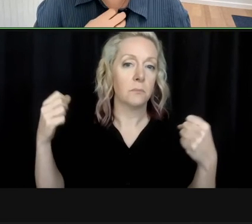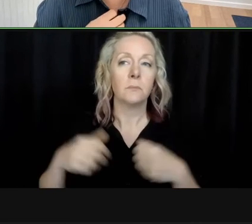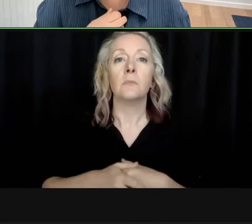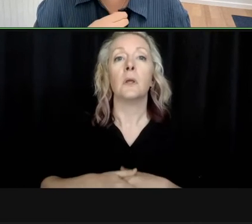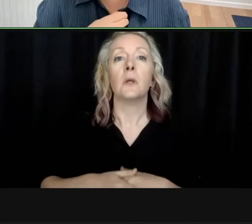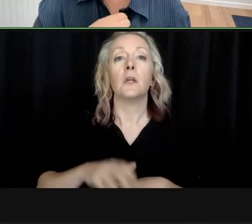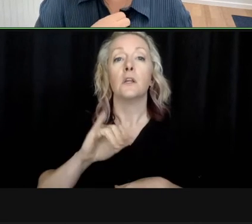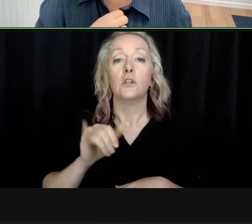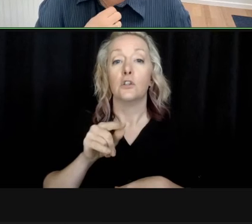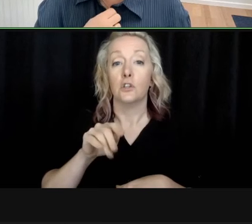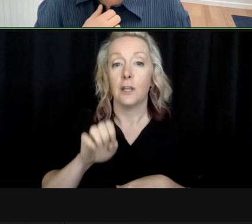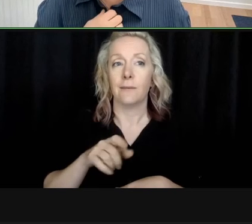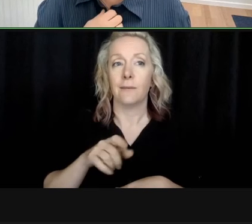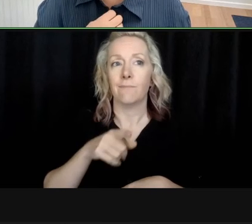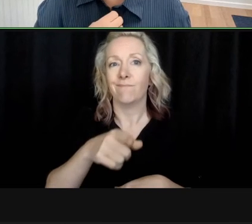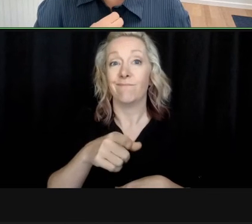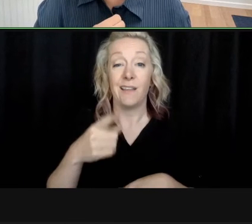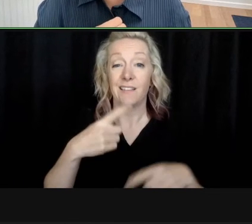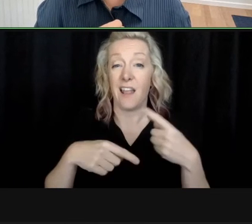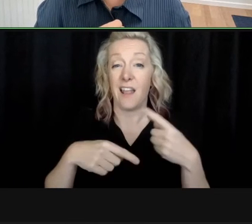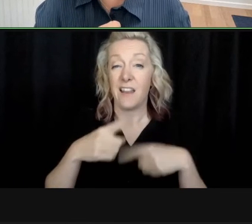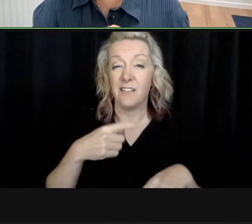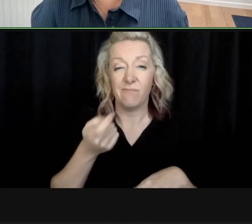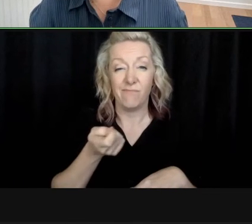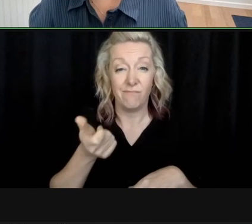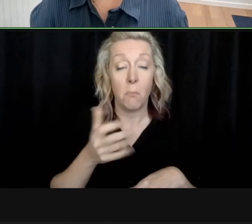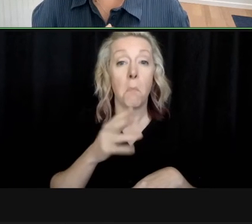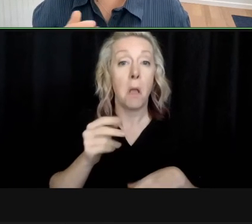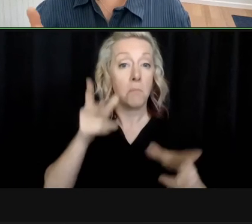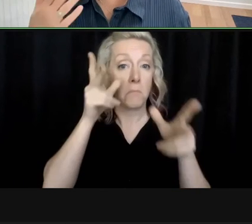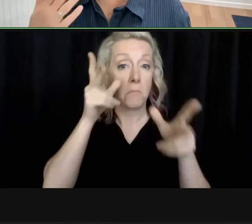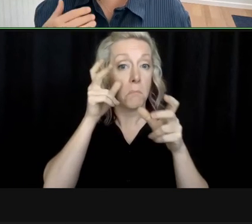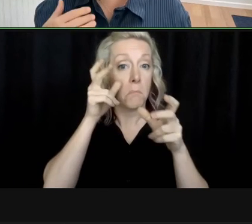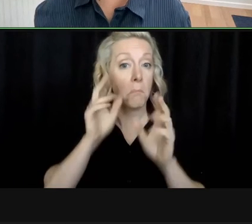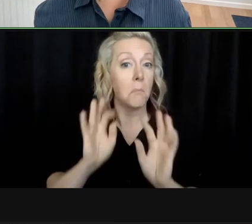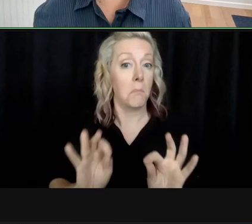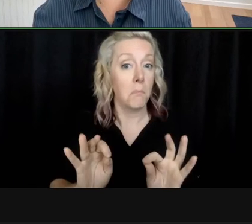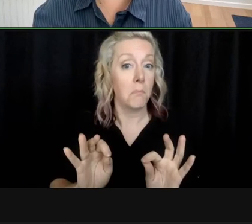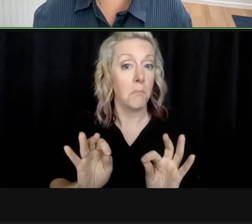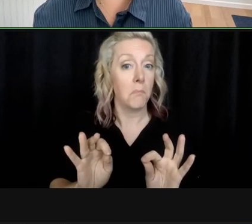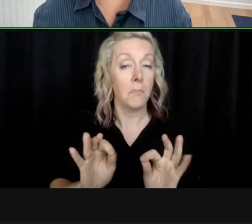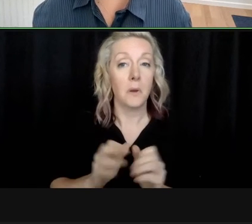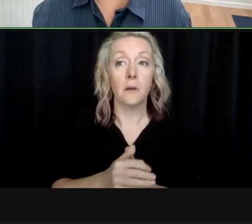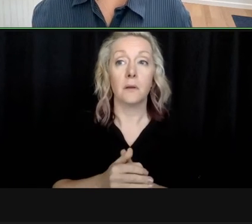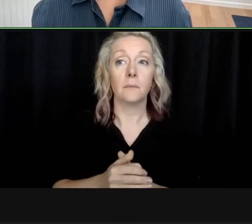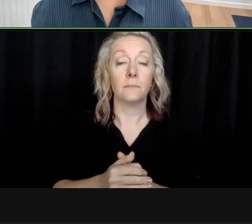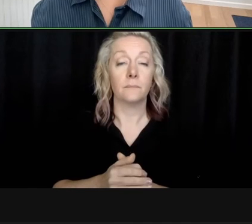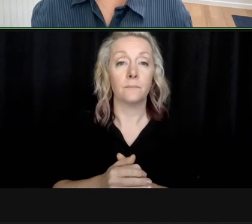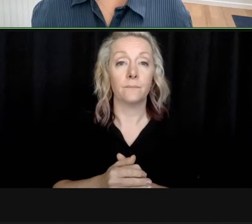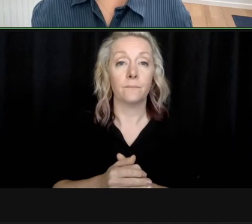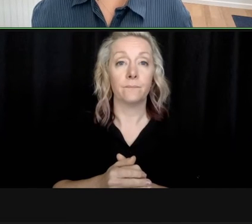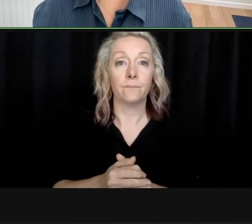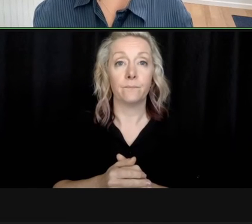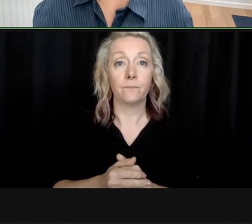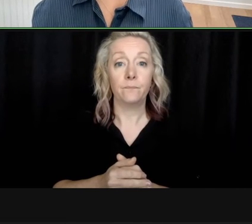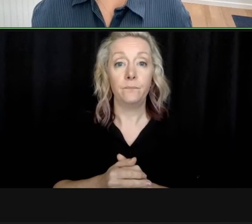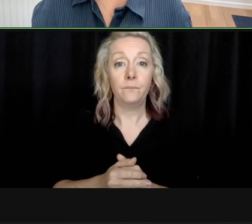Jet was not using a lot of sign at that time, but very responsive receptively to sign language.